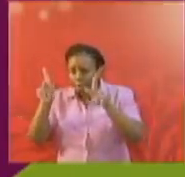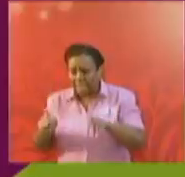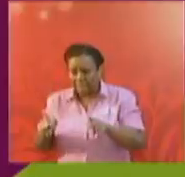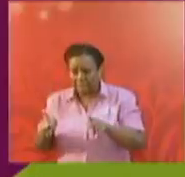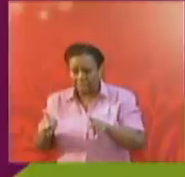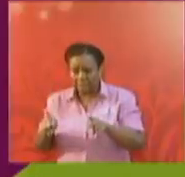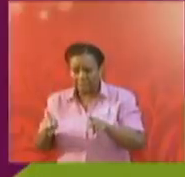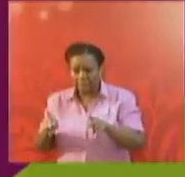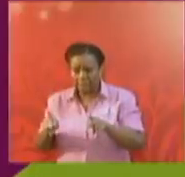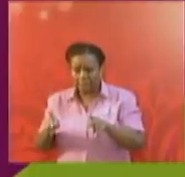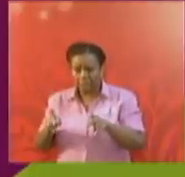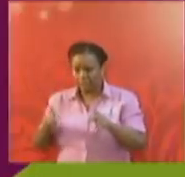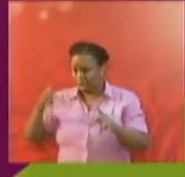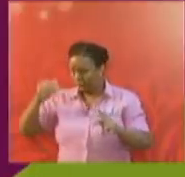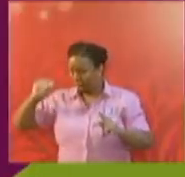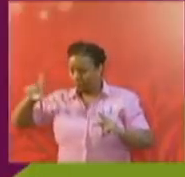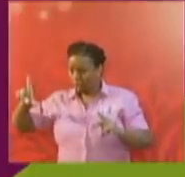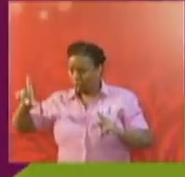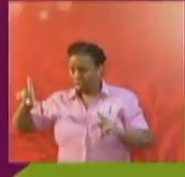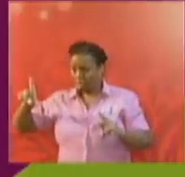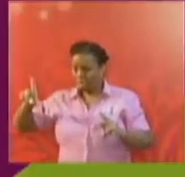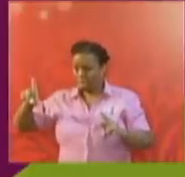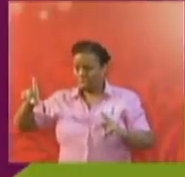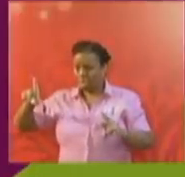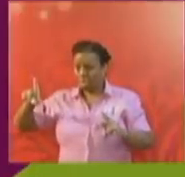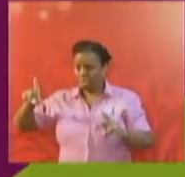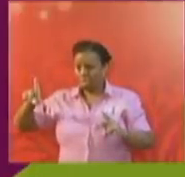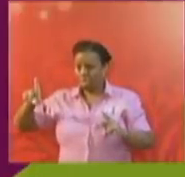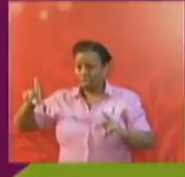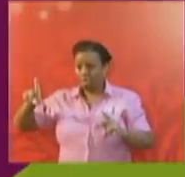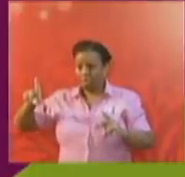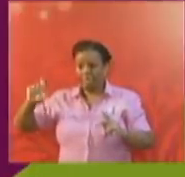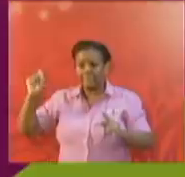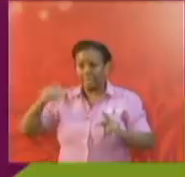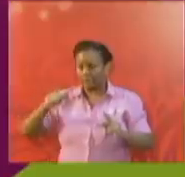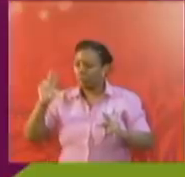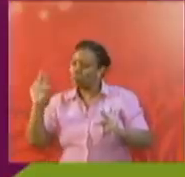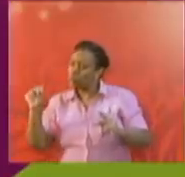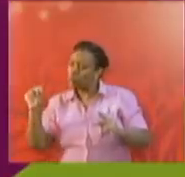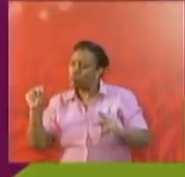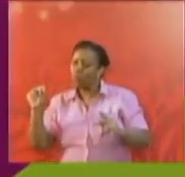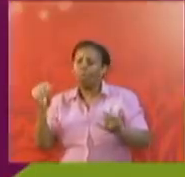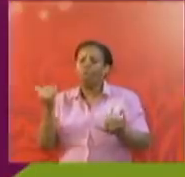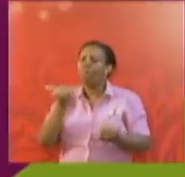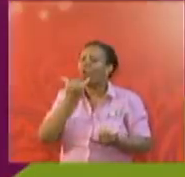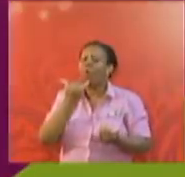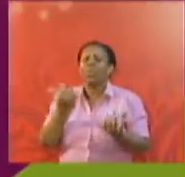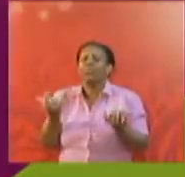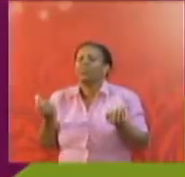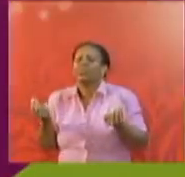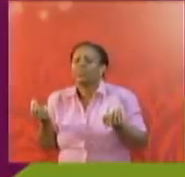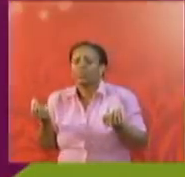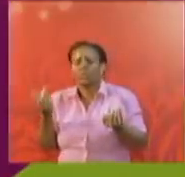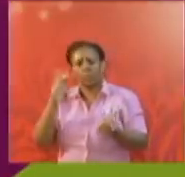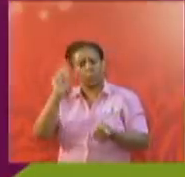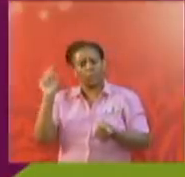pool conducting the class with just 1 student, is this allowed, or is this a contravention of the Ministry of Health guidelines?